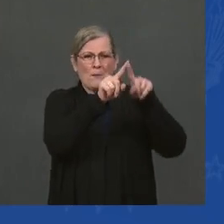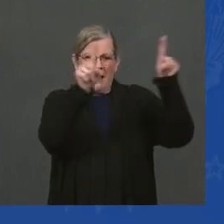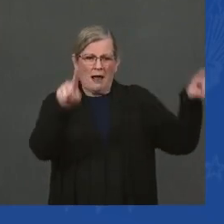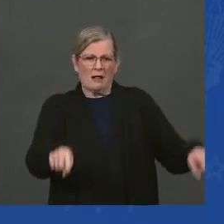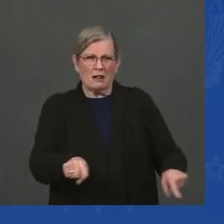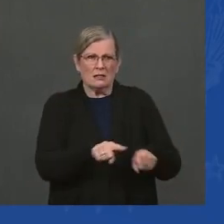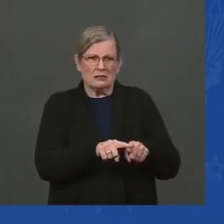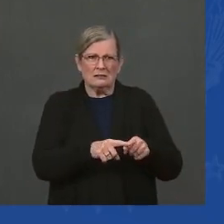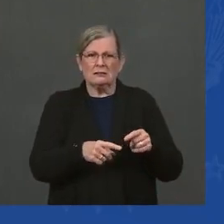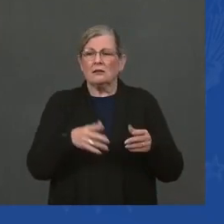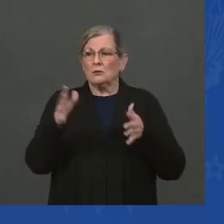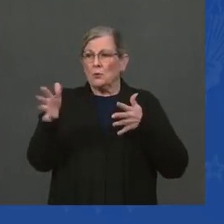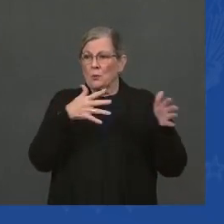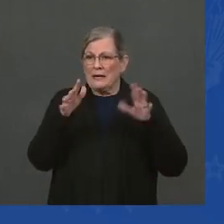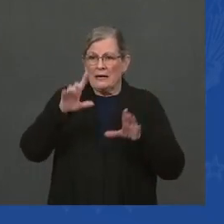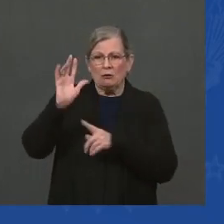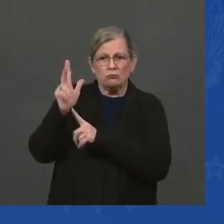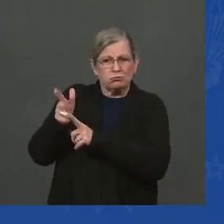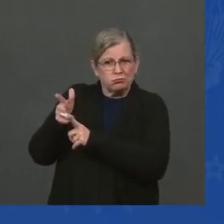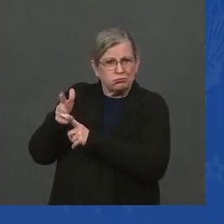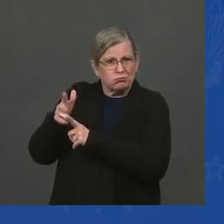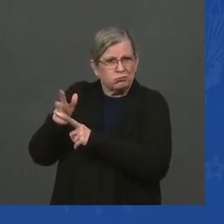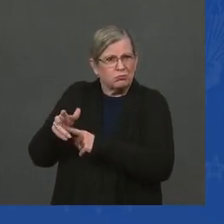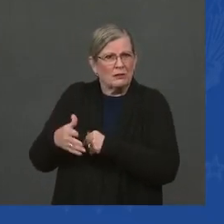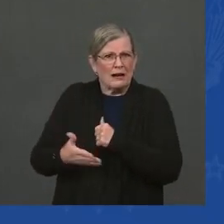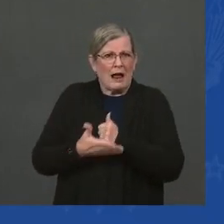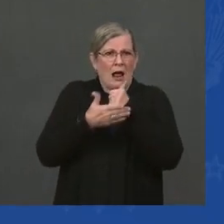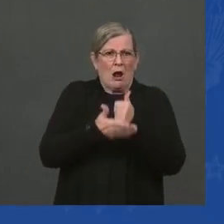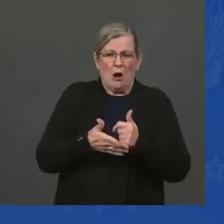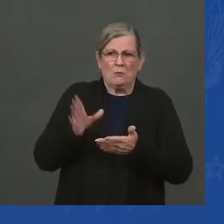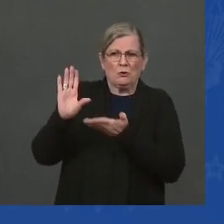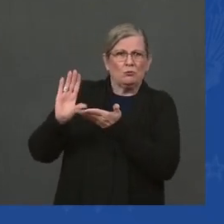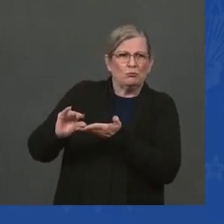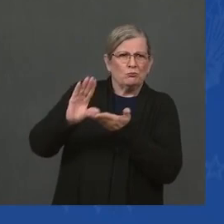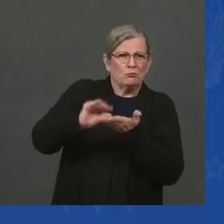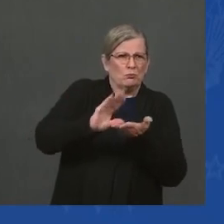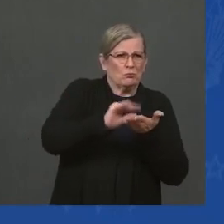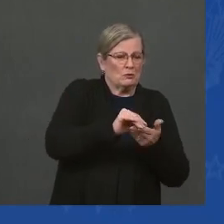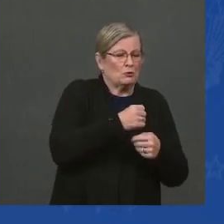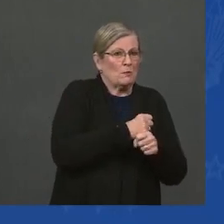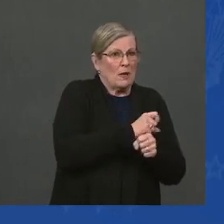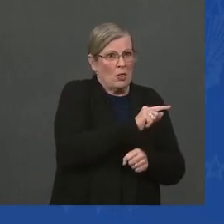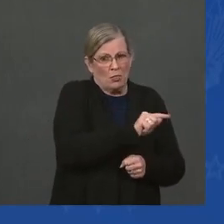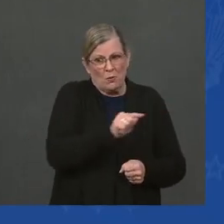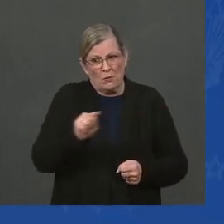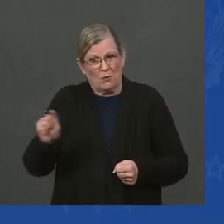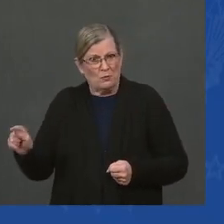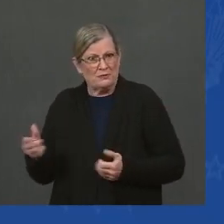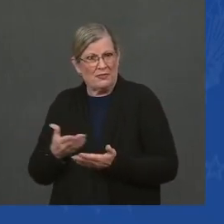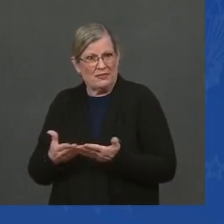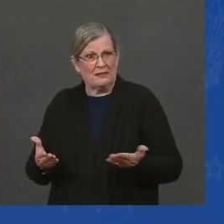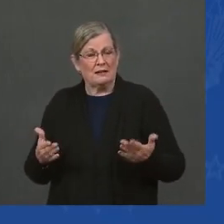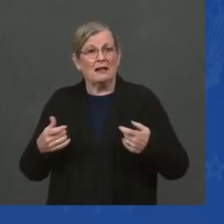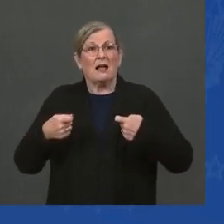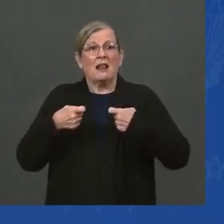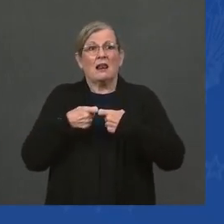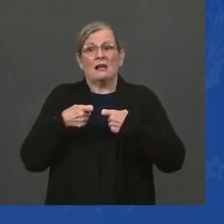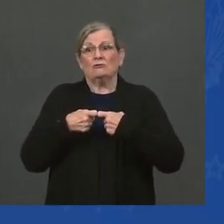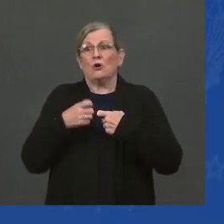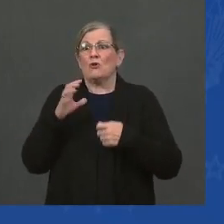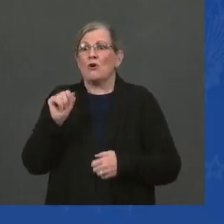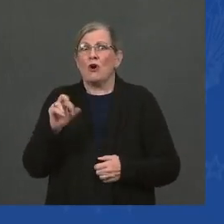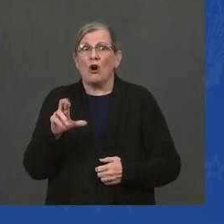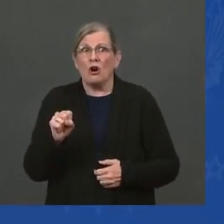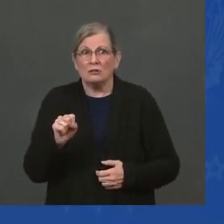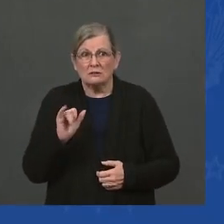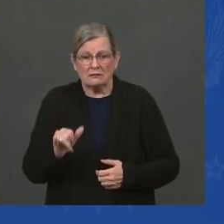and build a nationwide network of 500,000 charging stations to power them. It's about jobs. It's about